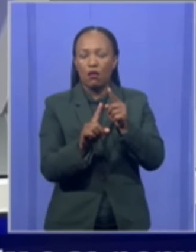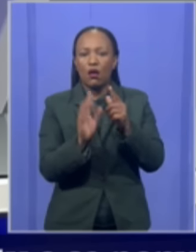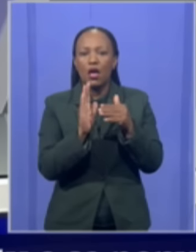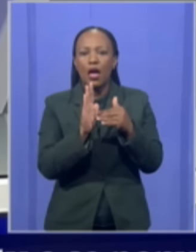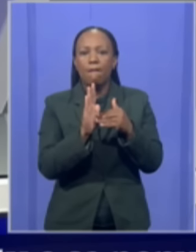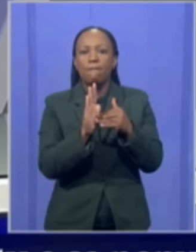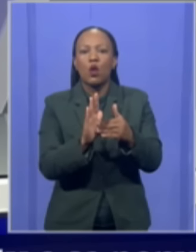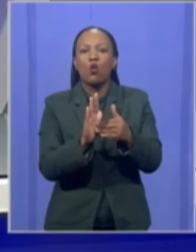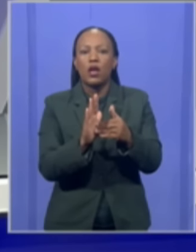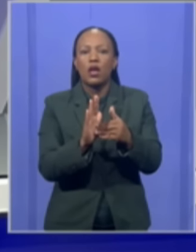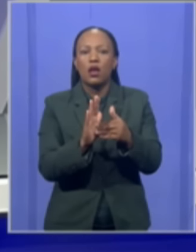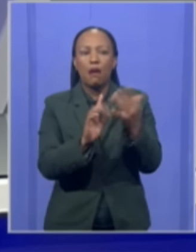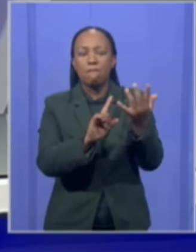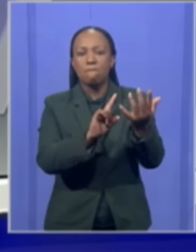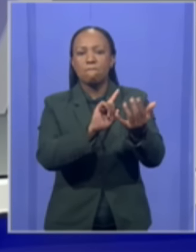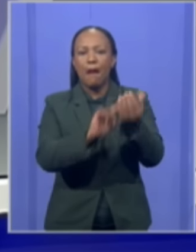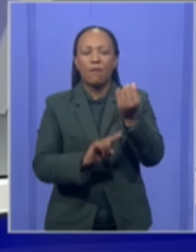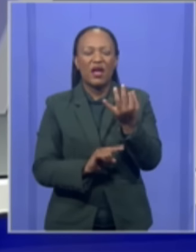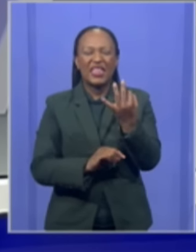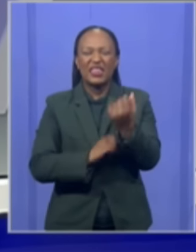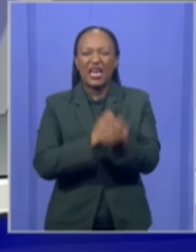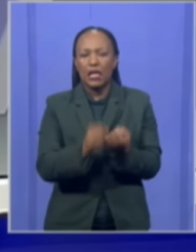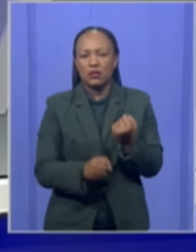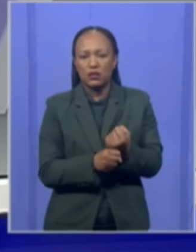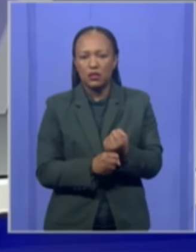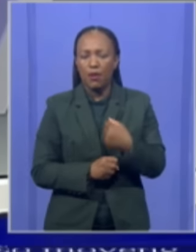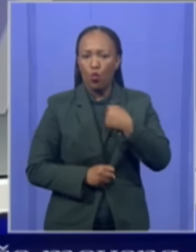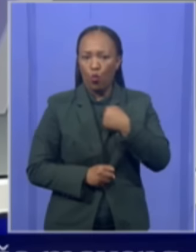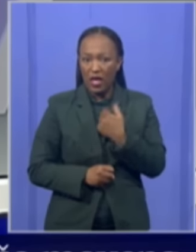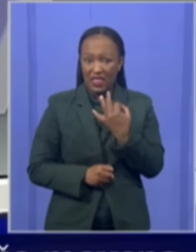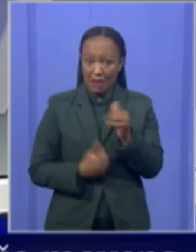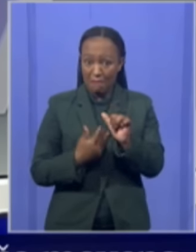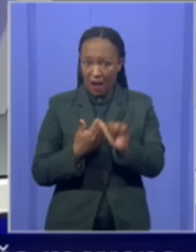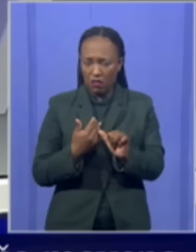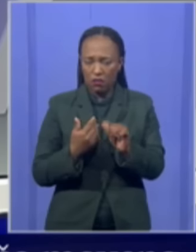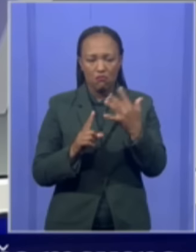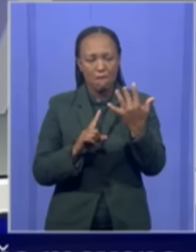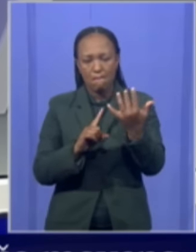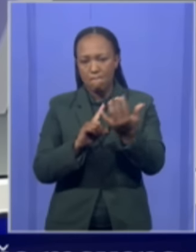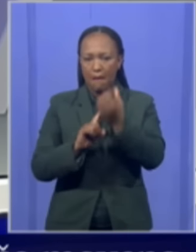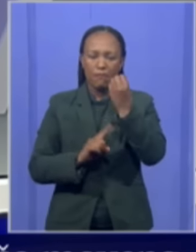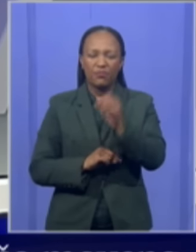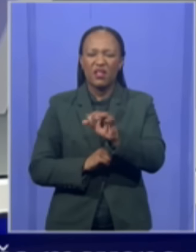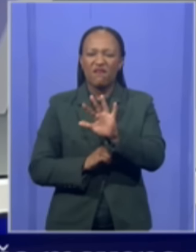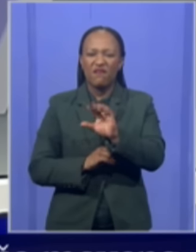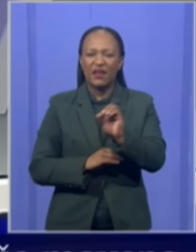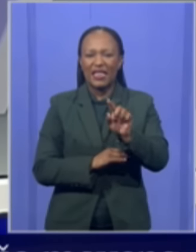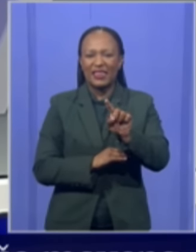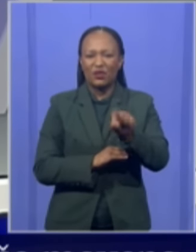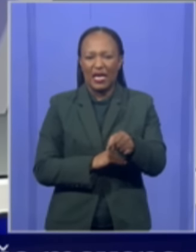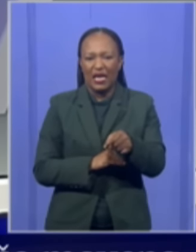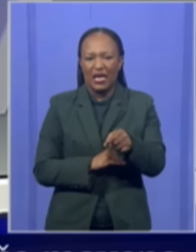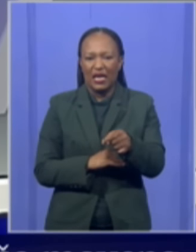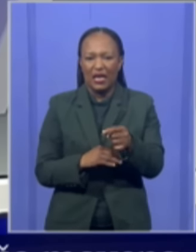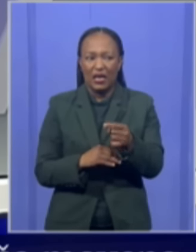mengwaga e meraro bjale o tla bona bohlokwa bja pheta ya mebala gore mo kgweding tše tharo